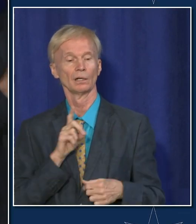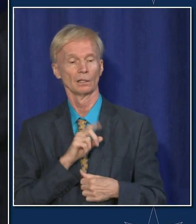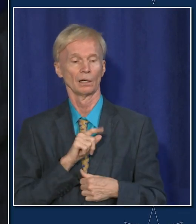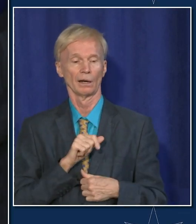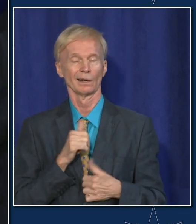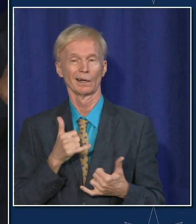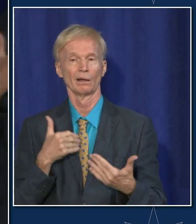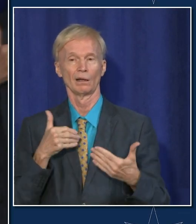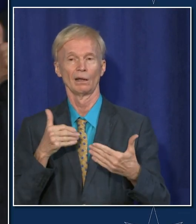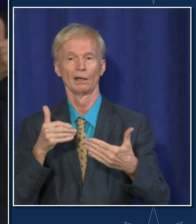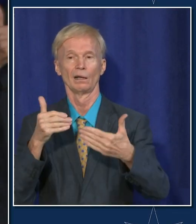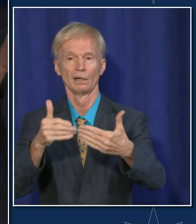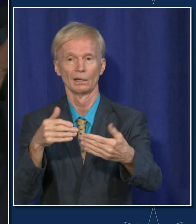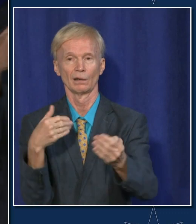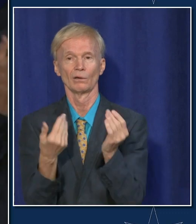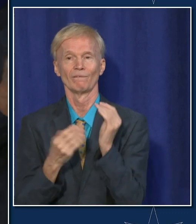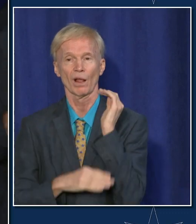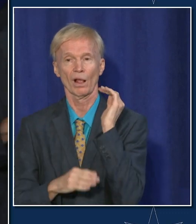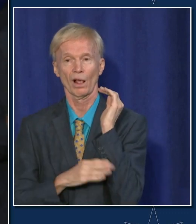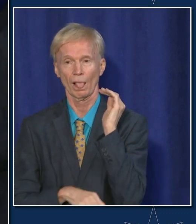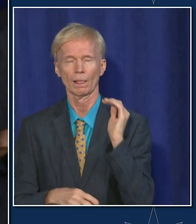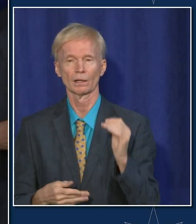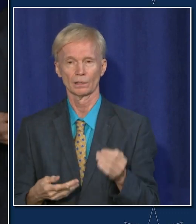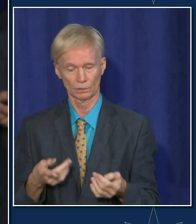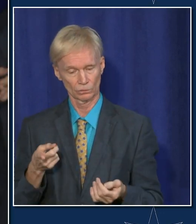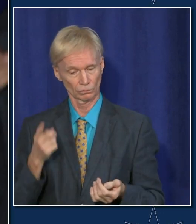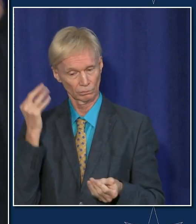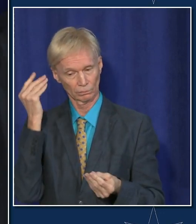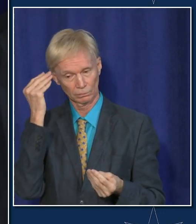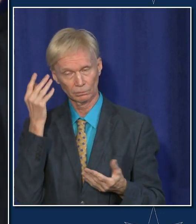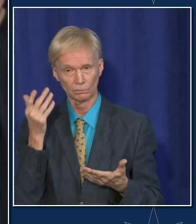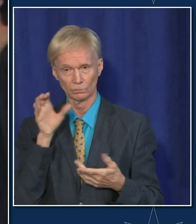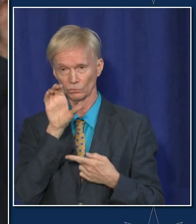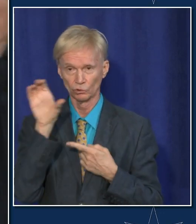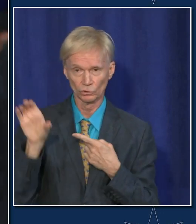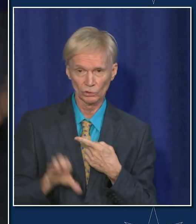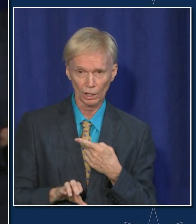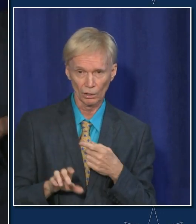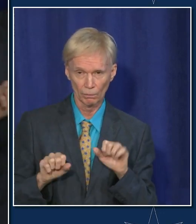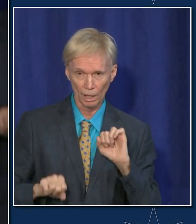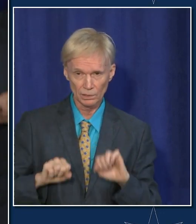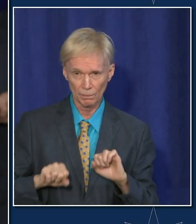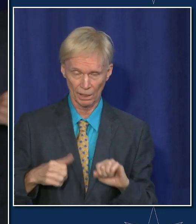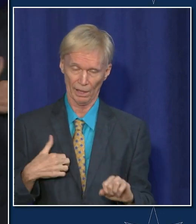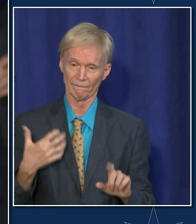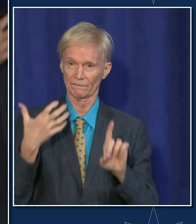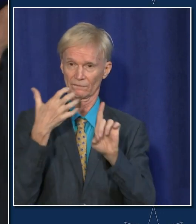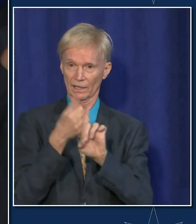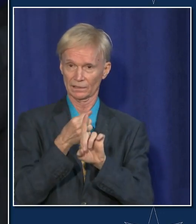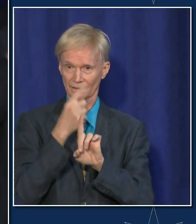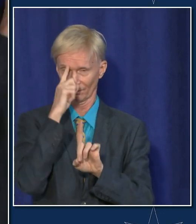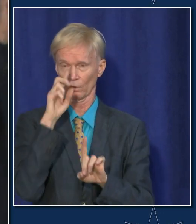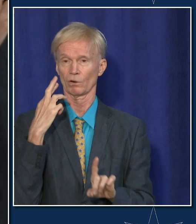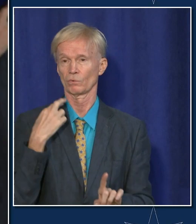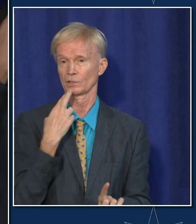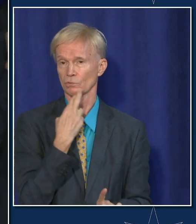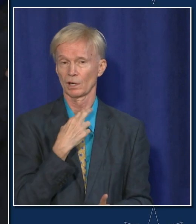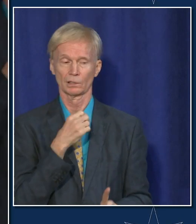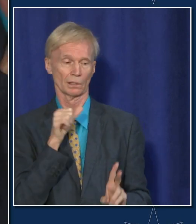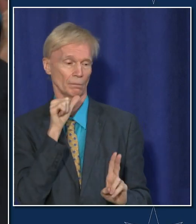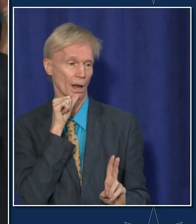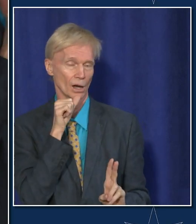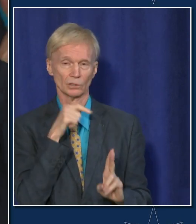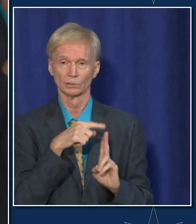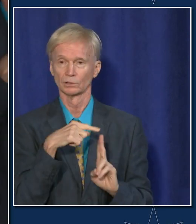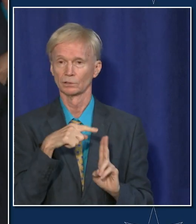to fall, are we in any different mindset right now in the city in terms of possible vaccine mandates for restaurants and bars, et cetera? Because those are